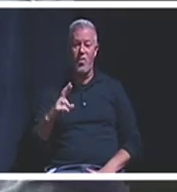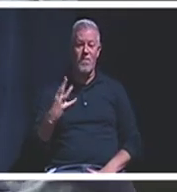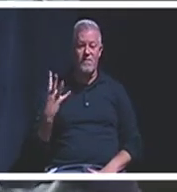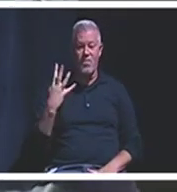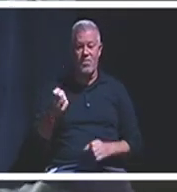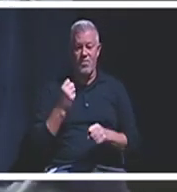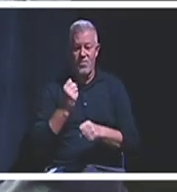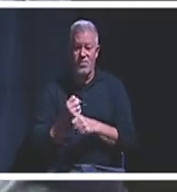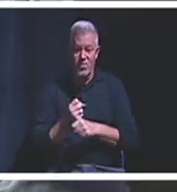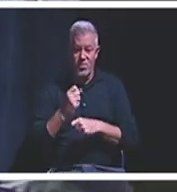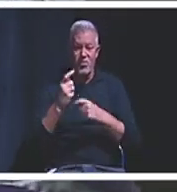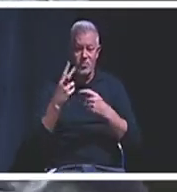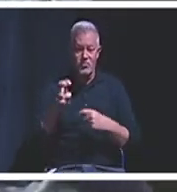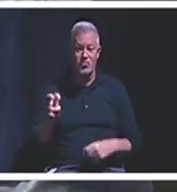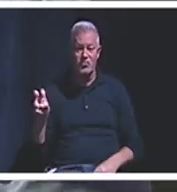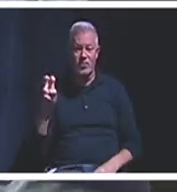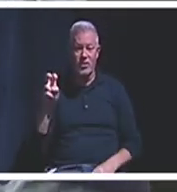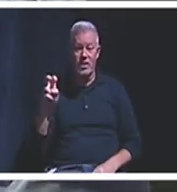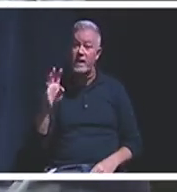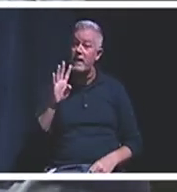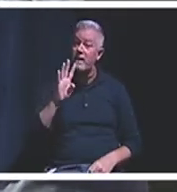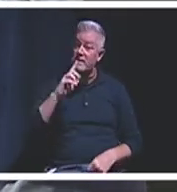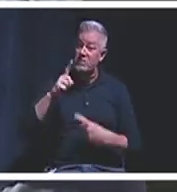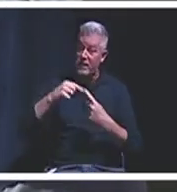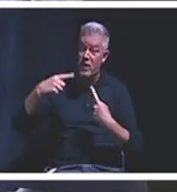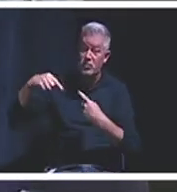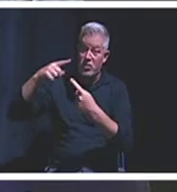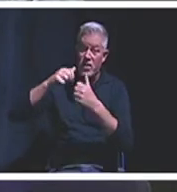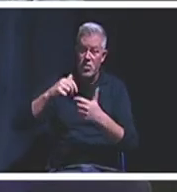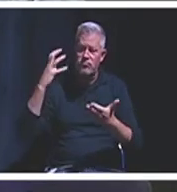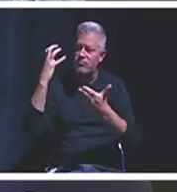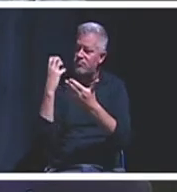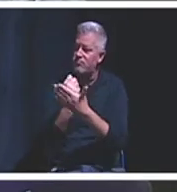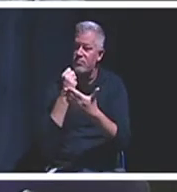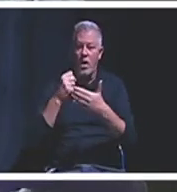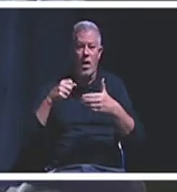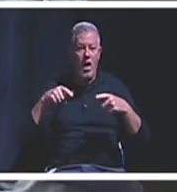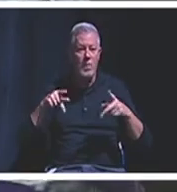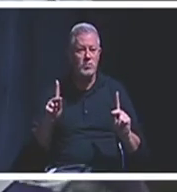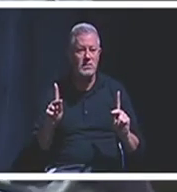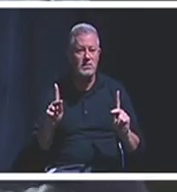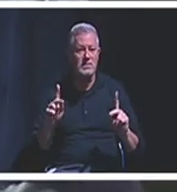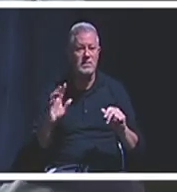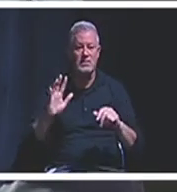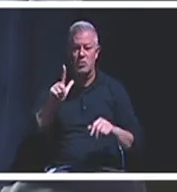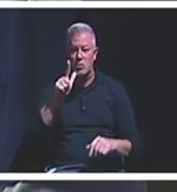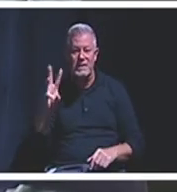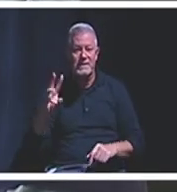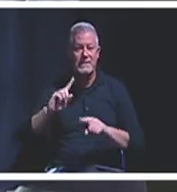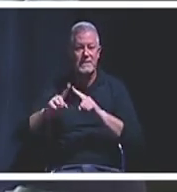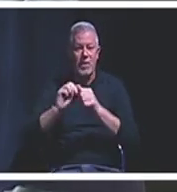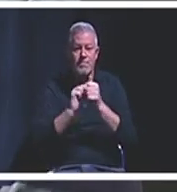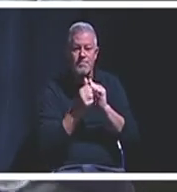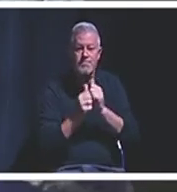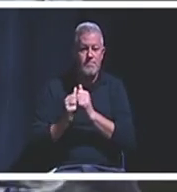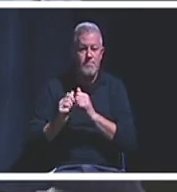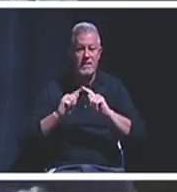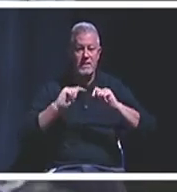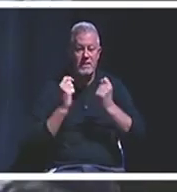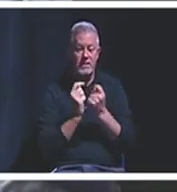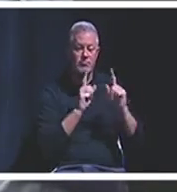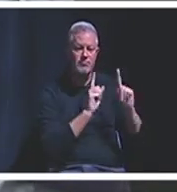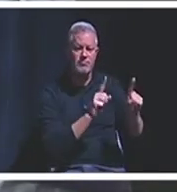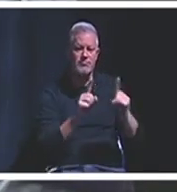And speaking of journeys, you have traveled. You took advantage of great opportunities in our 26 competition teams, going